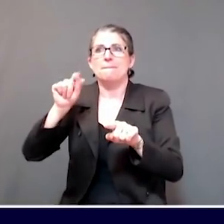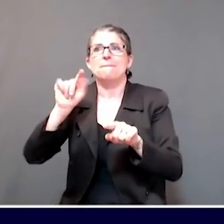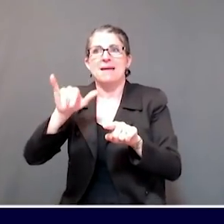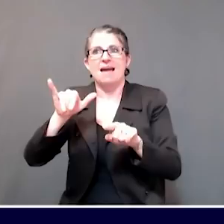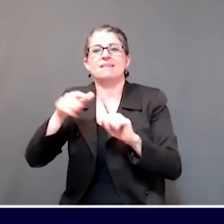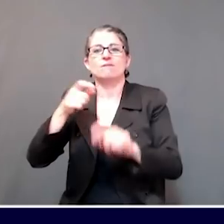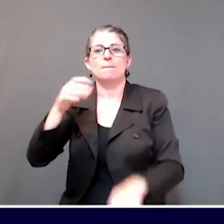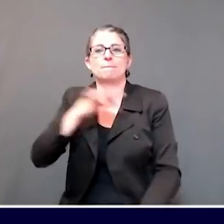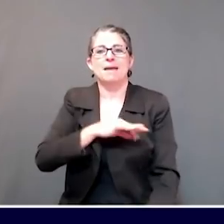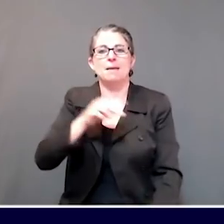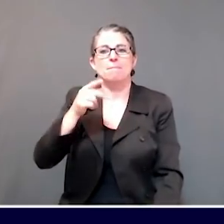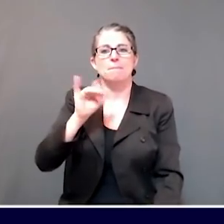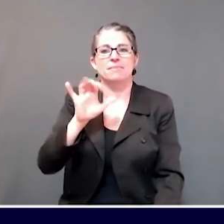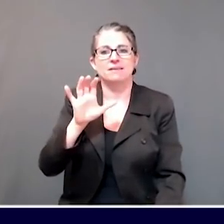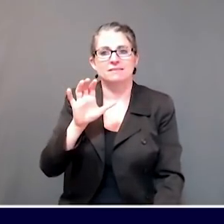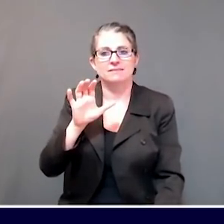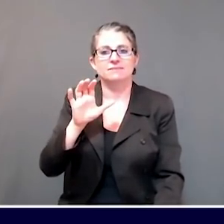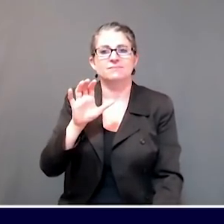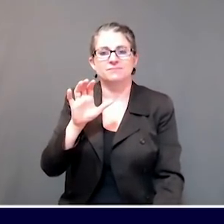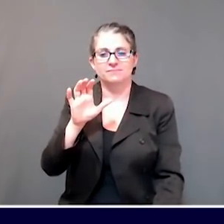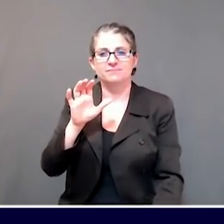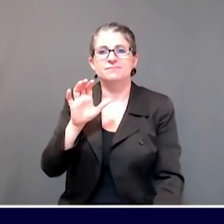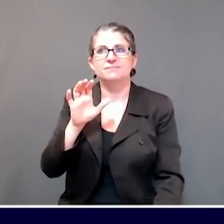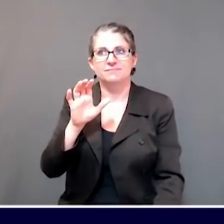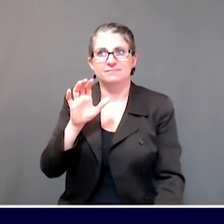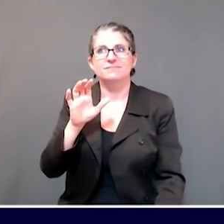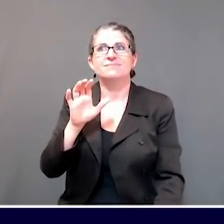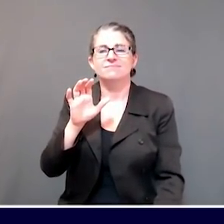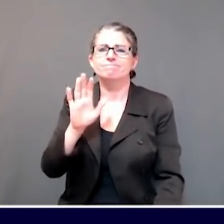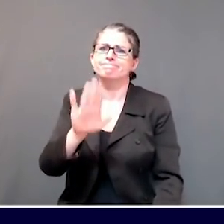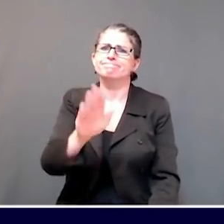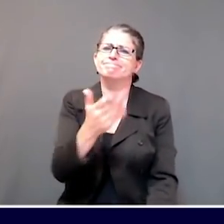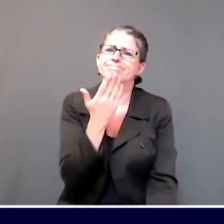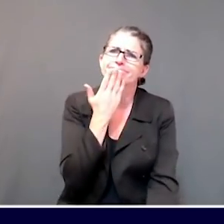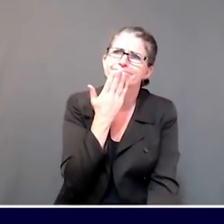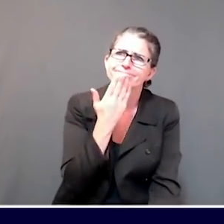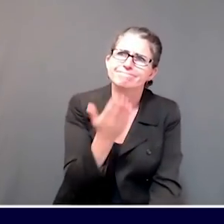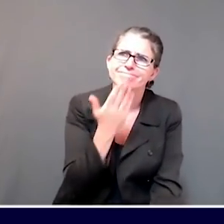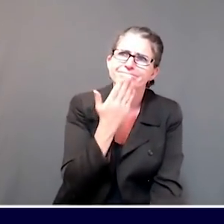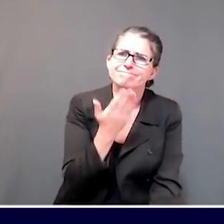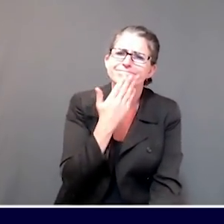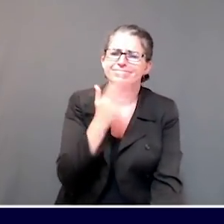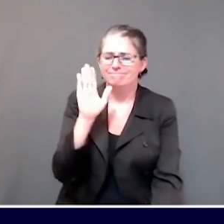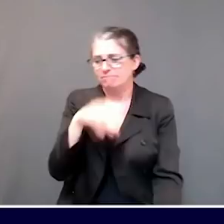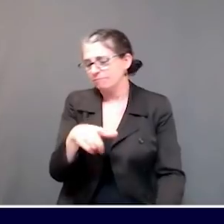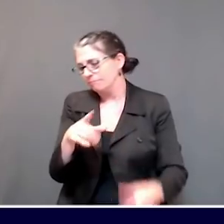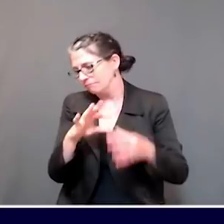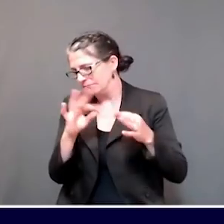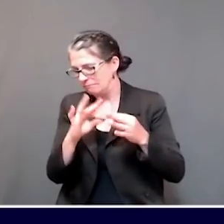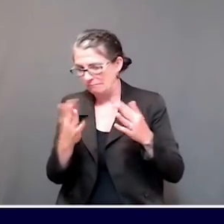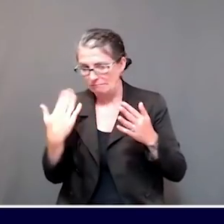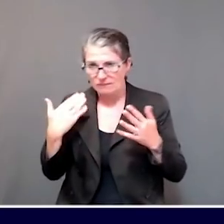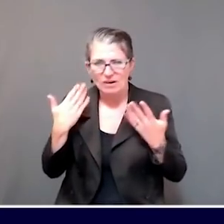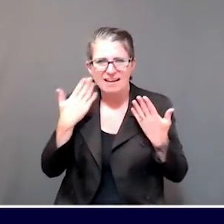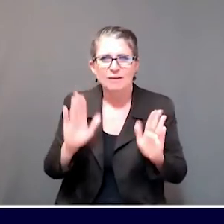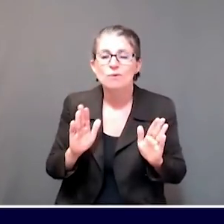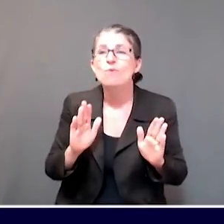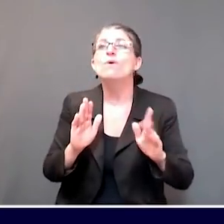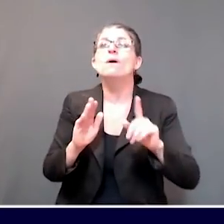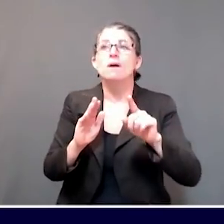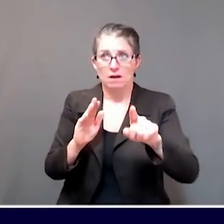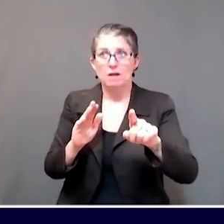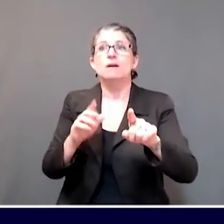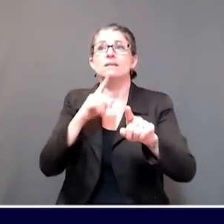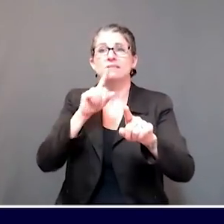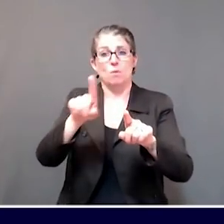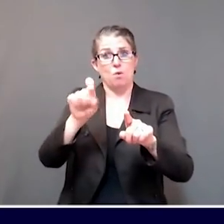Thanks very much. Dr. Shah, I apologize if you already said this, but what's the time frame for when the 111 cases that were confirmed